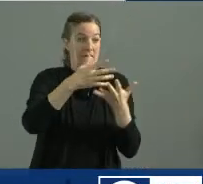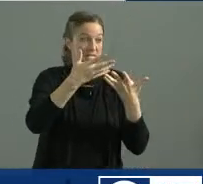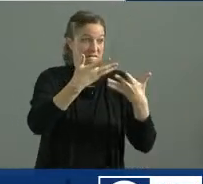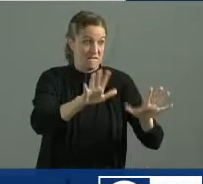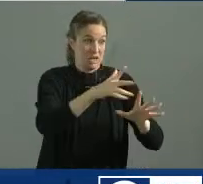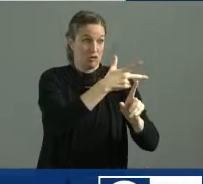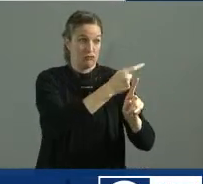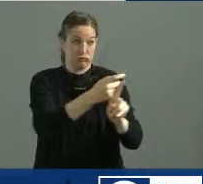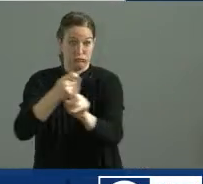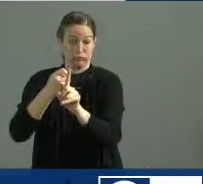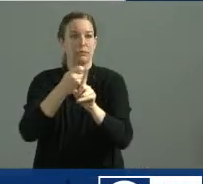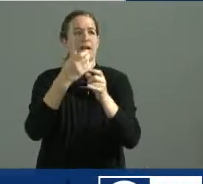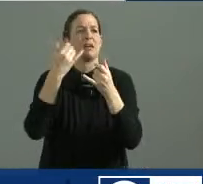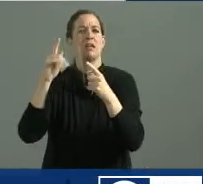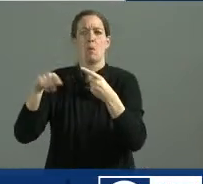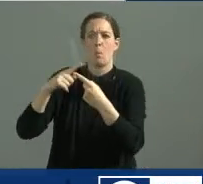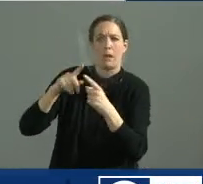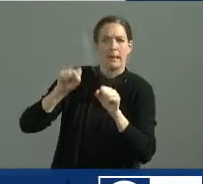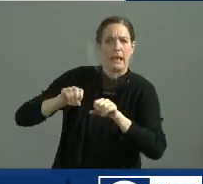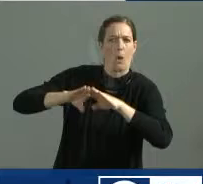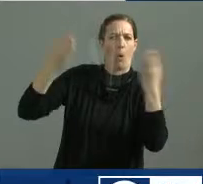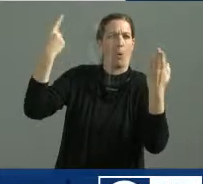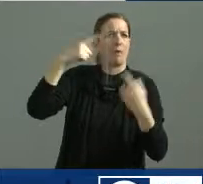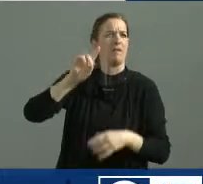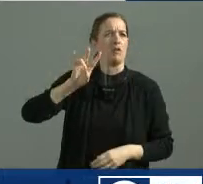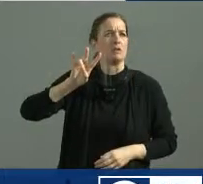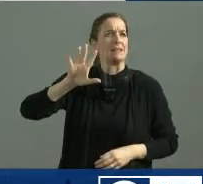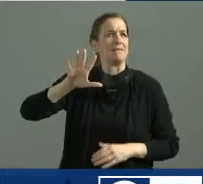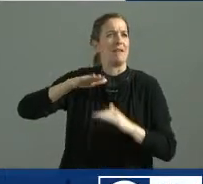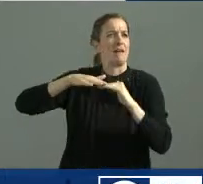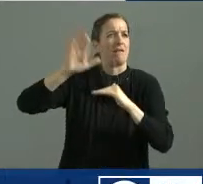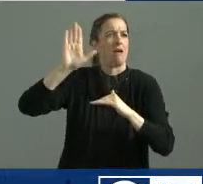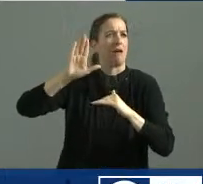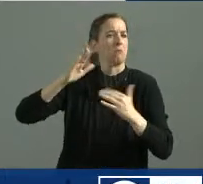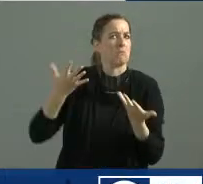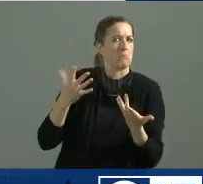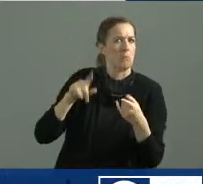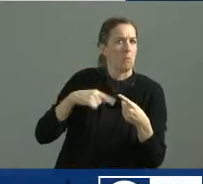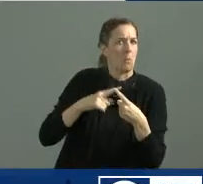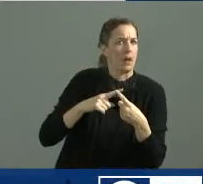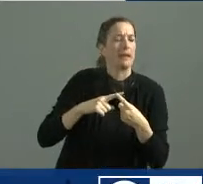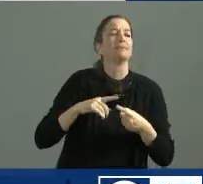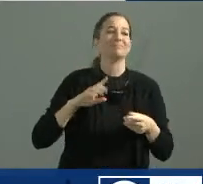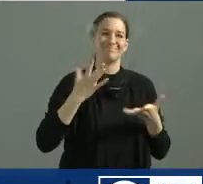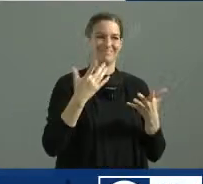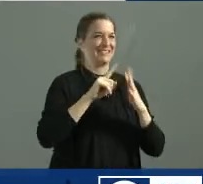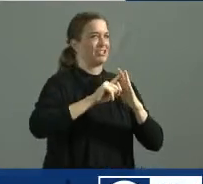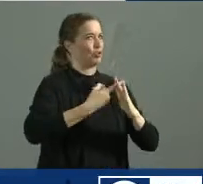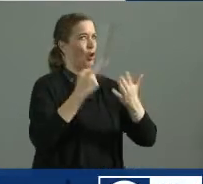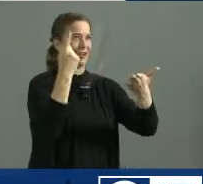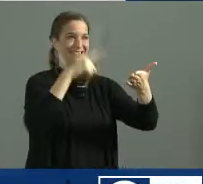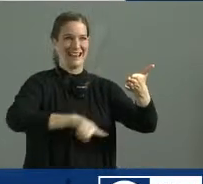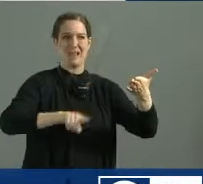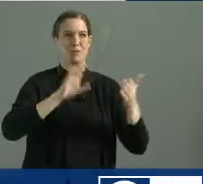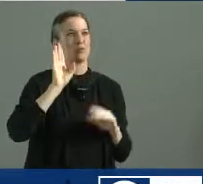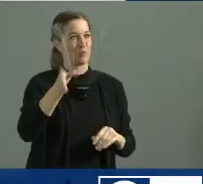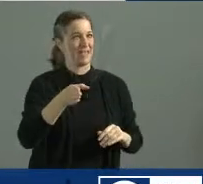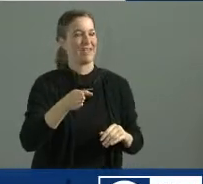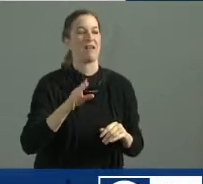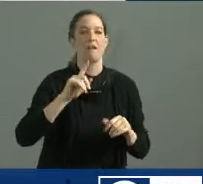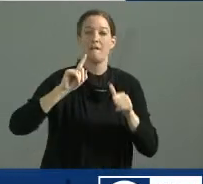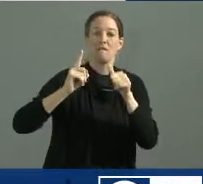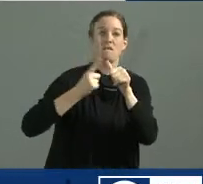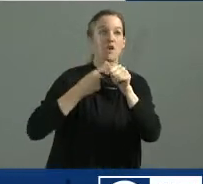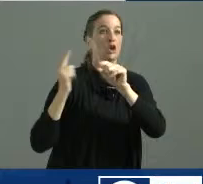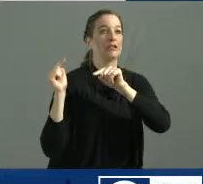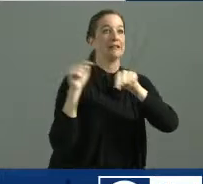age 75 and older will be able to use that site starting next week. And so it will just be on a first come, first serve by